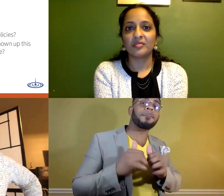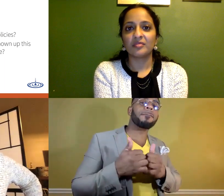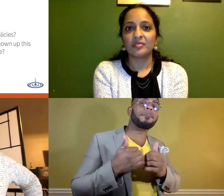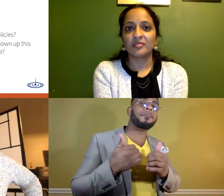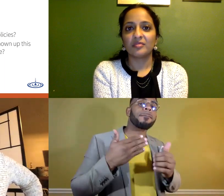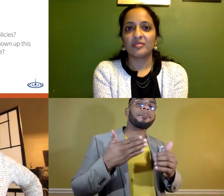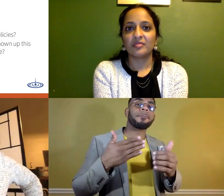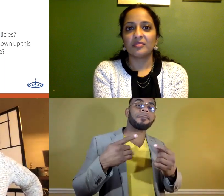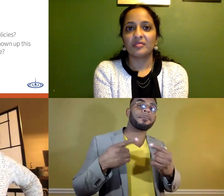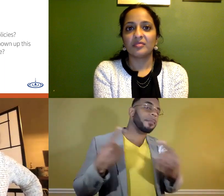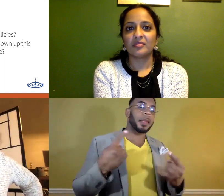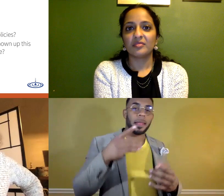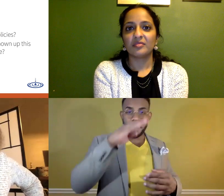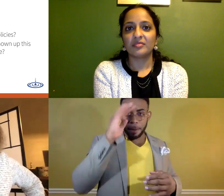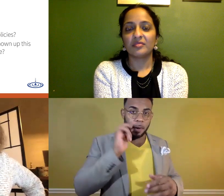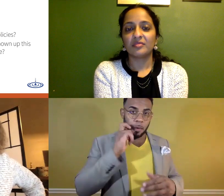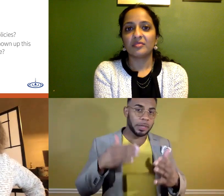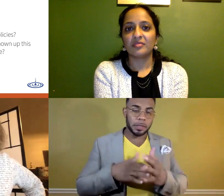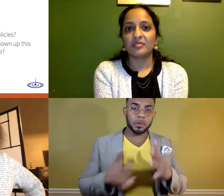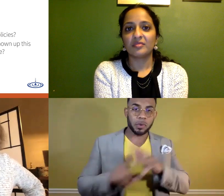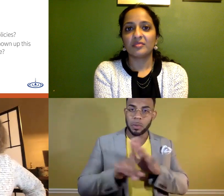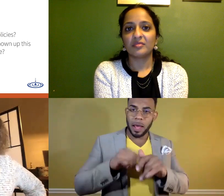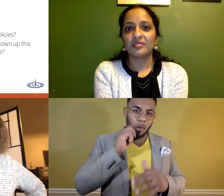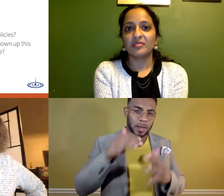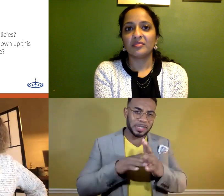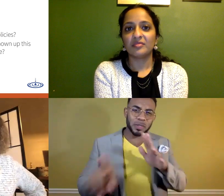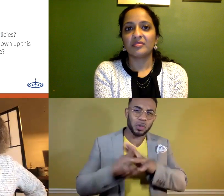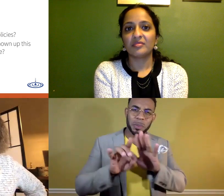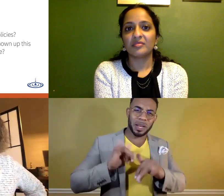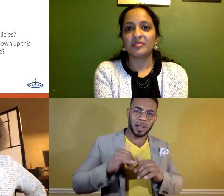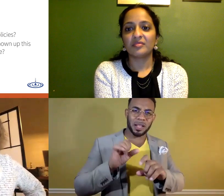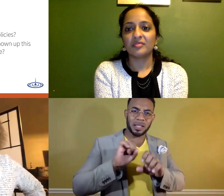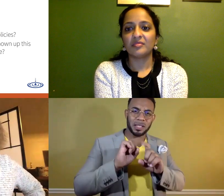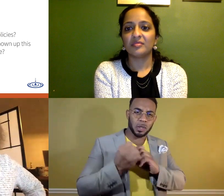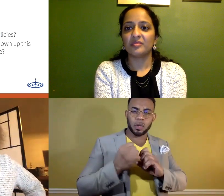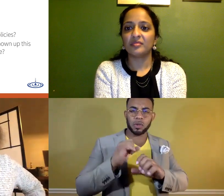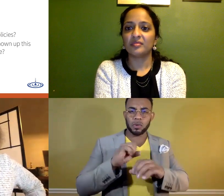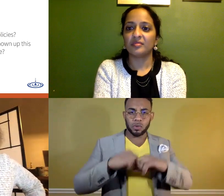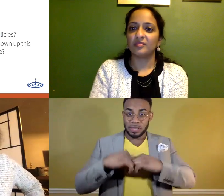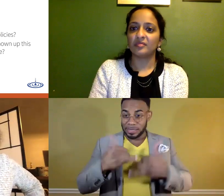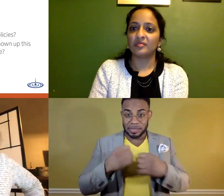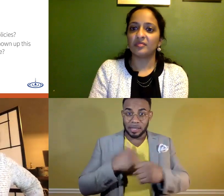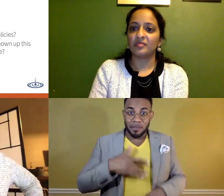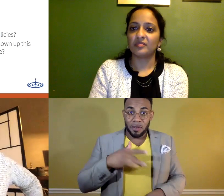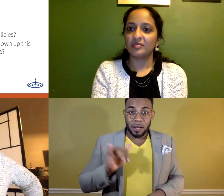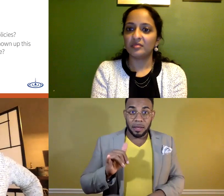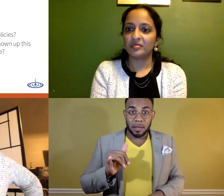anti-Black racism has showed up, how racism is showing up in our systems and structures. And this year, I felt